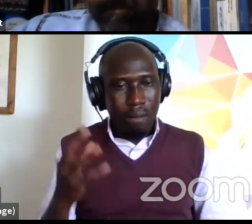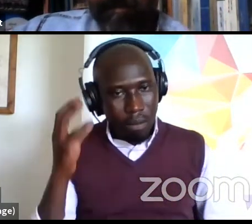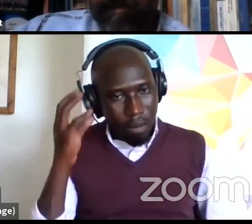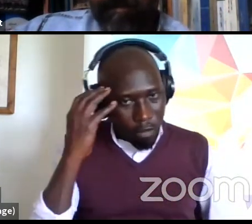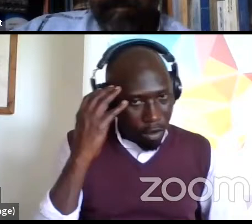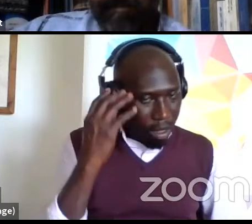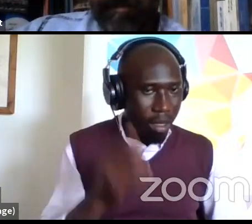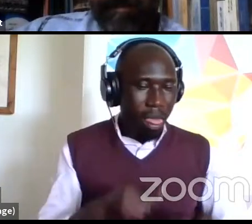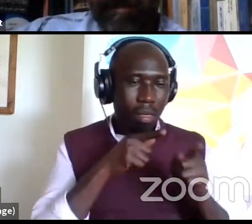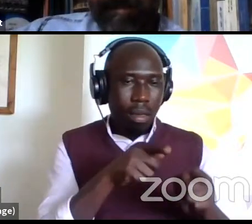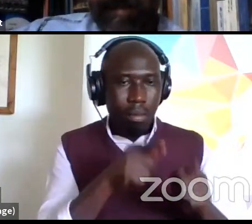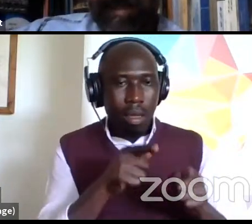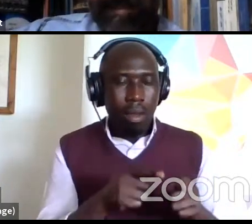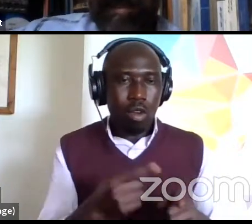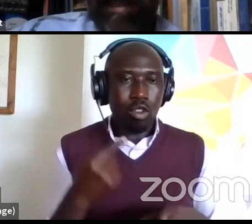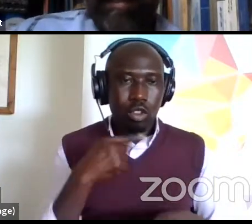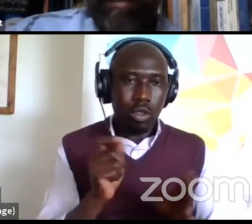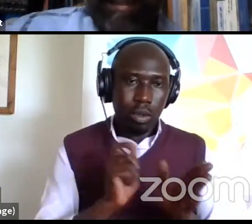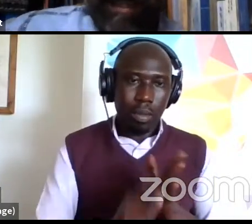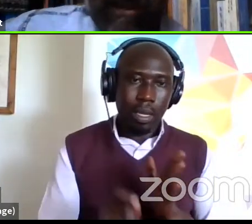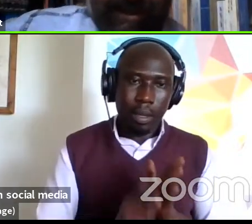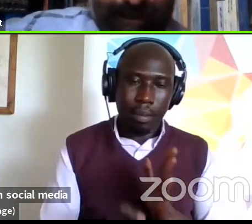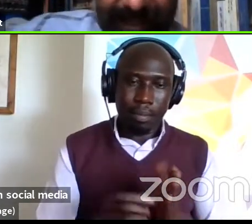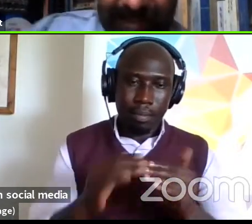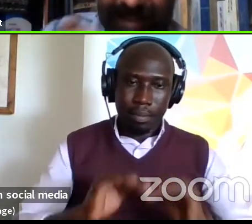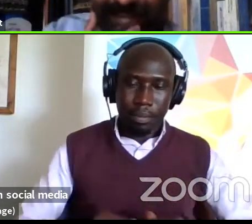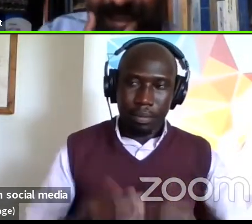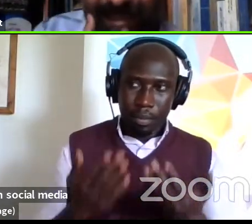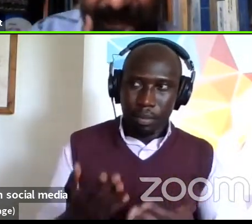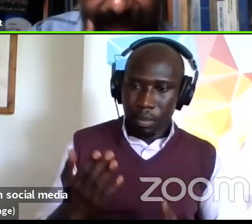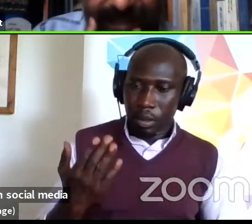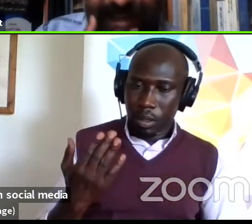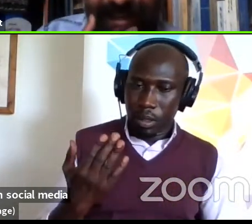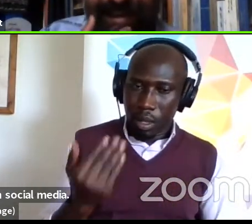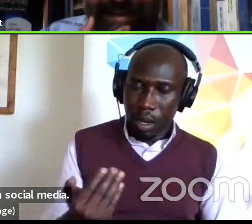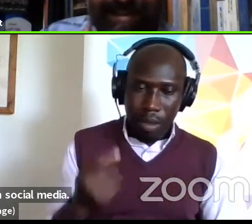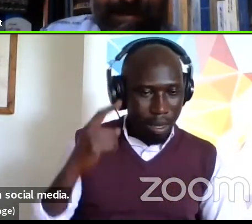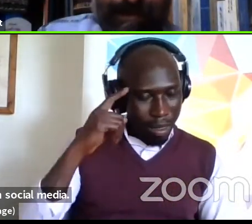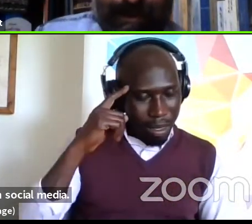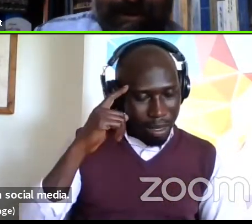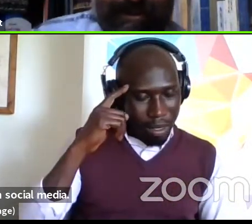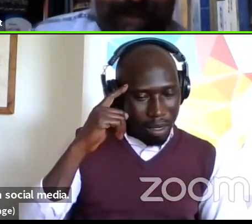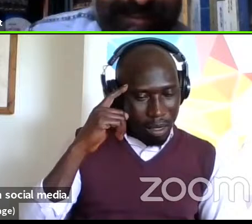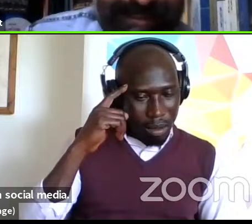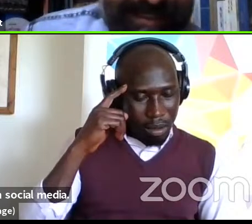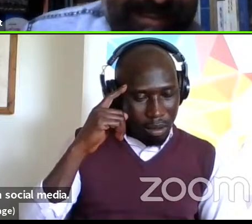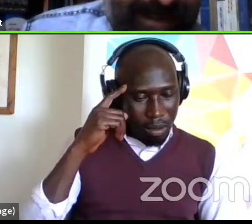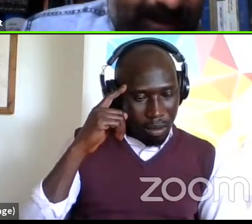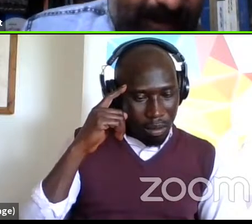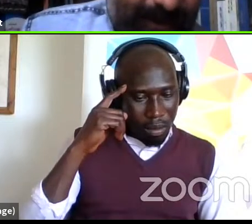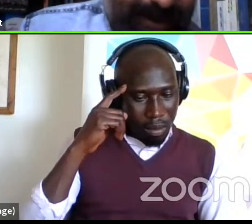intimidated on social media. Yes, I agree with you, and I think because